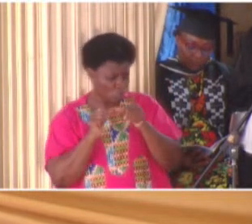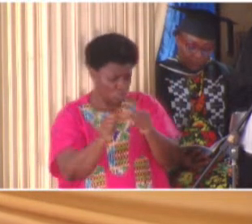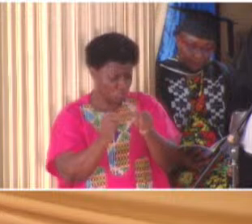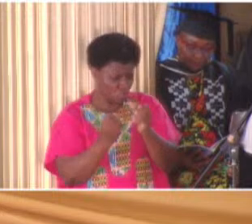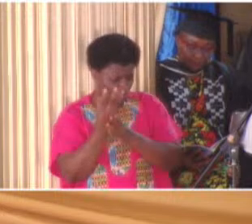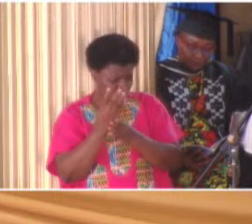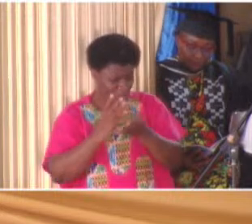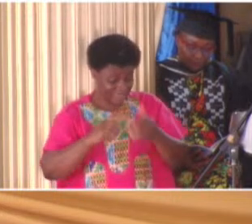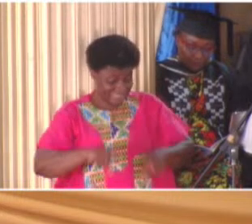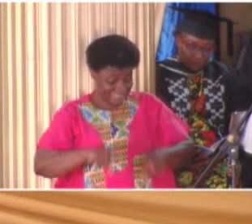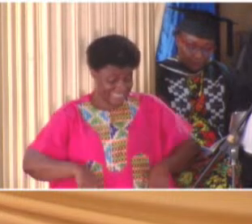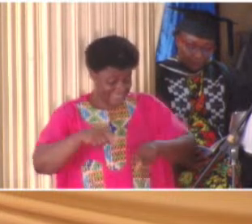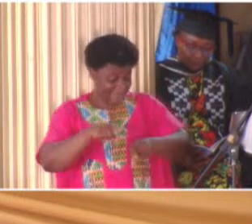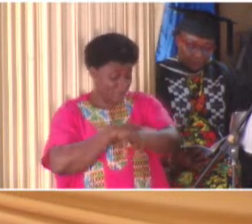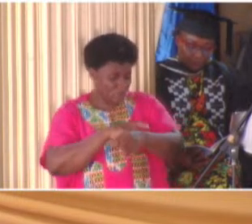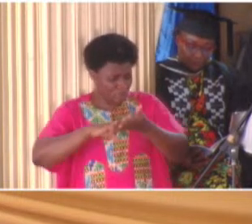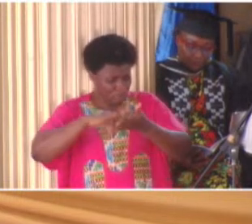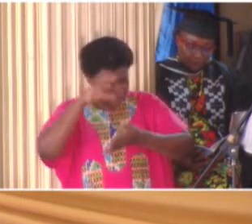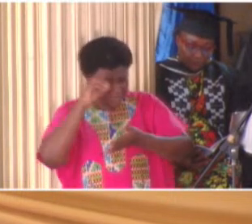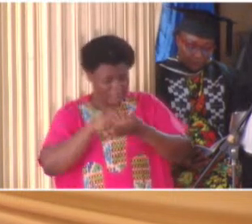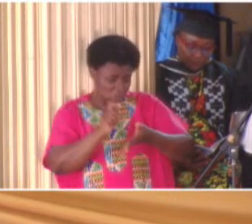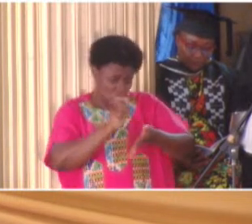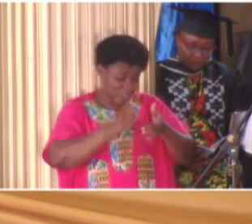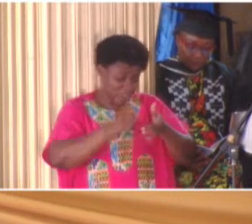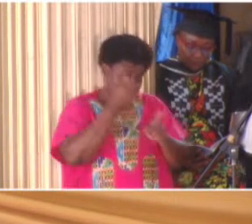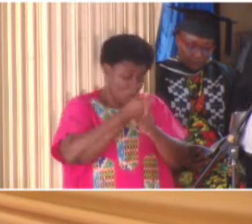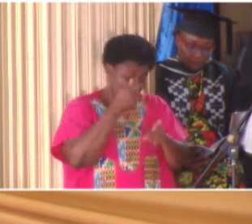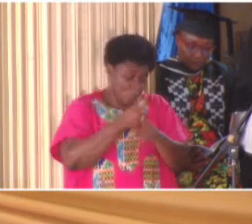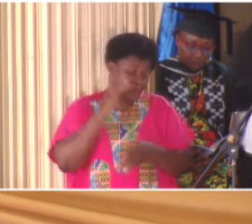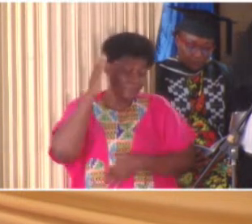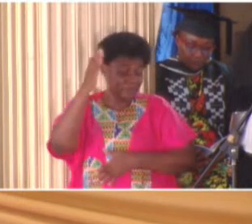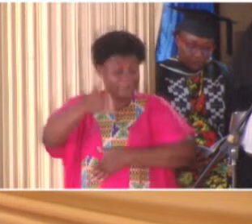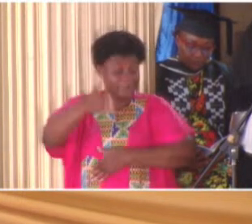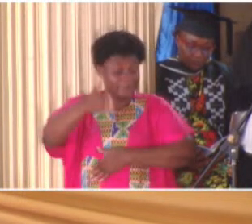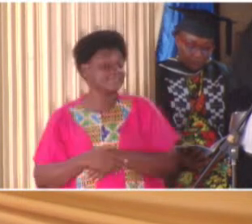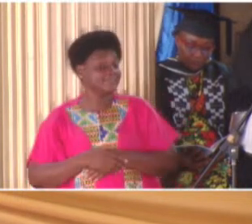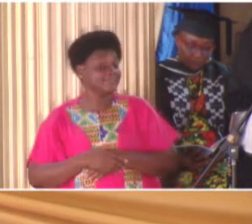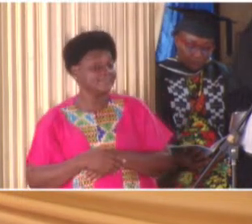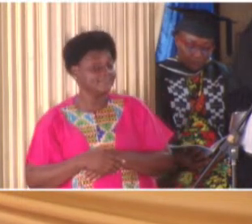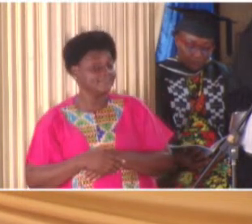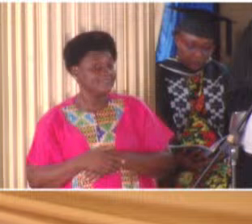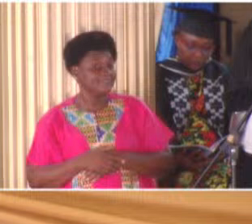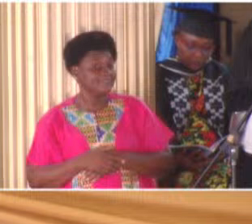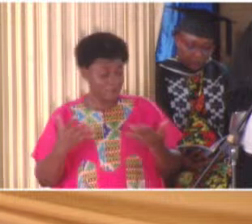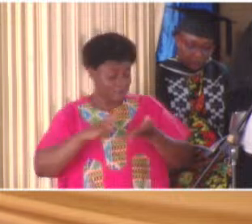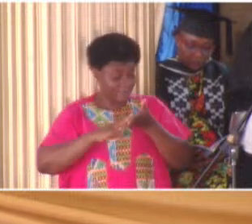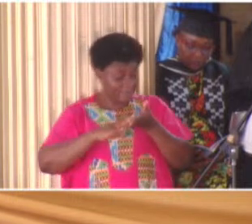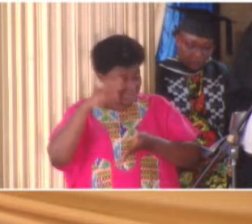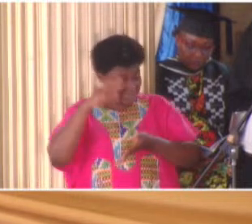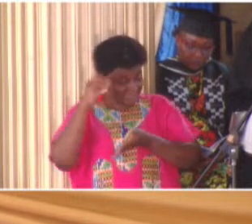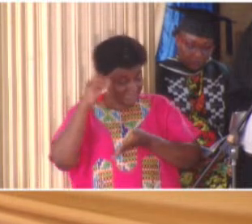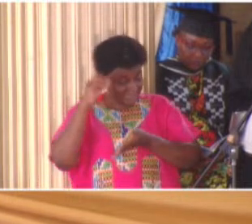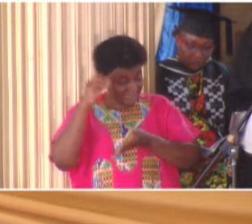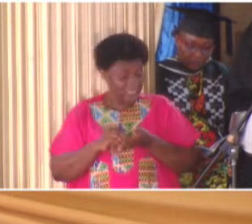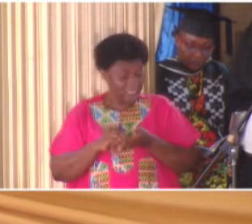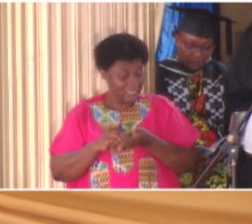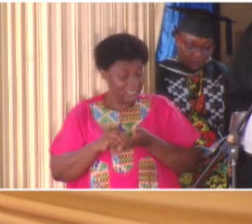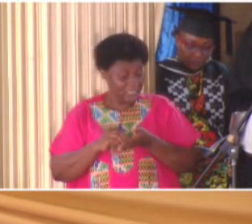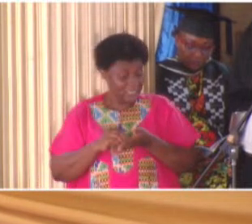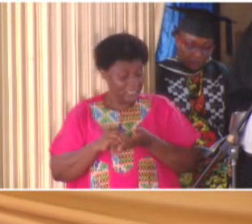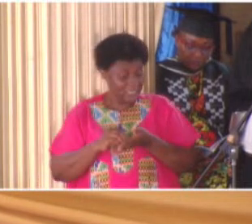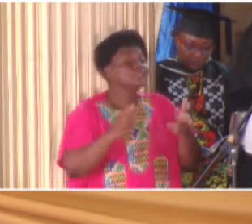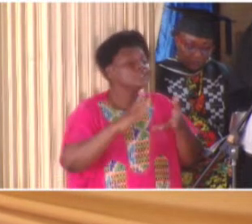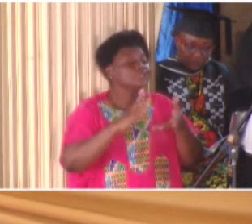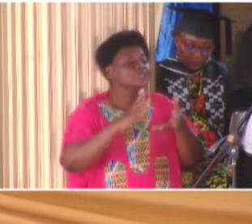to the courage of rewriting our own destinies. As we may have learned, no great story is written